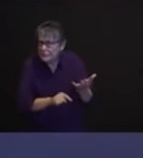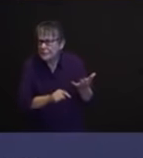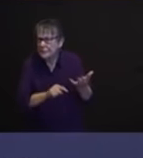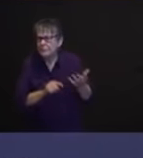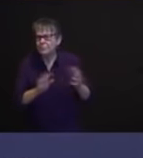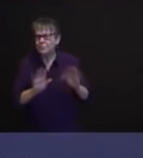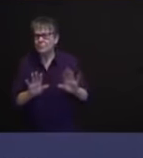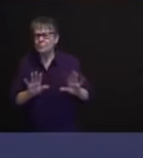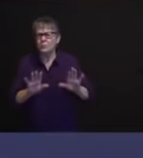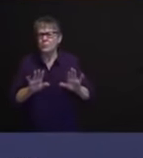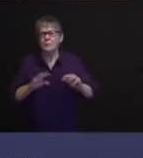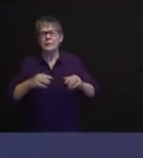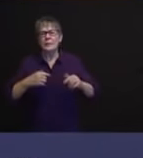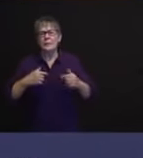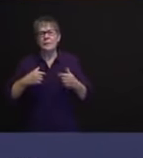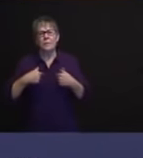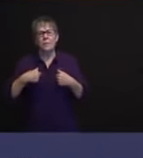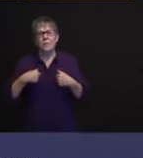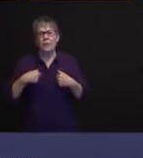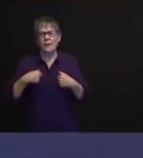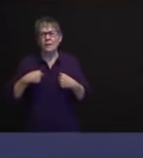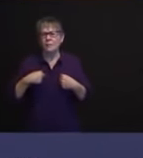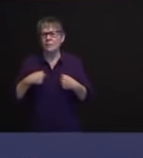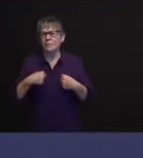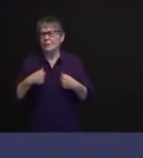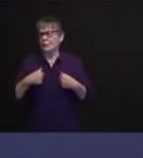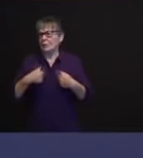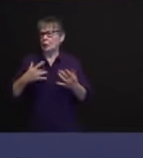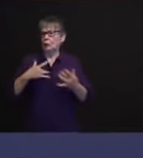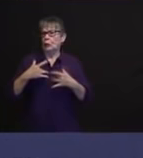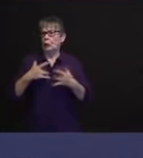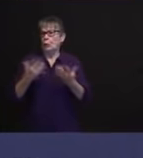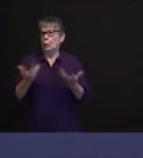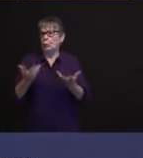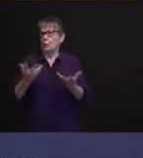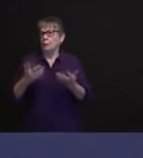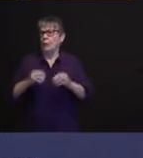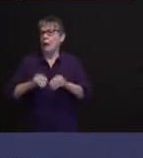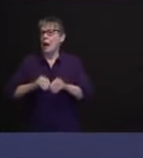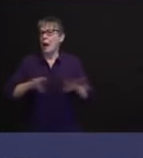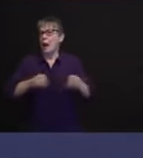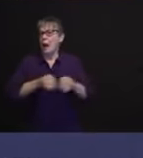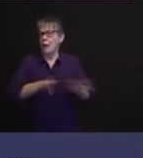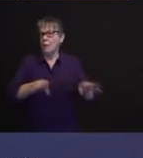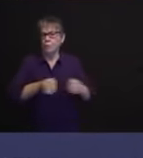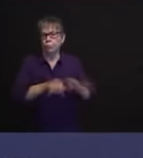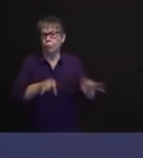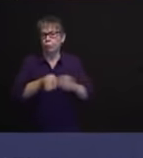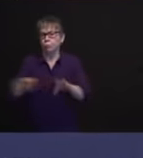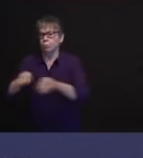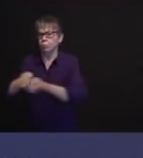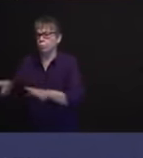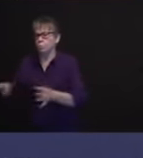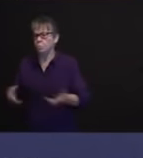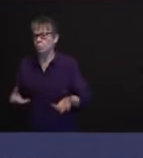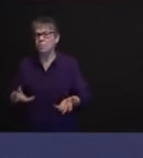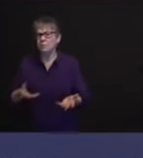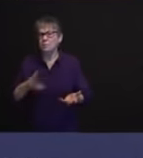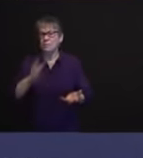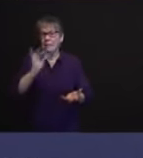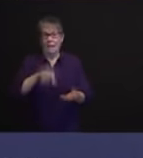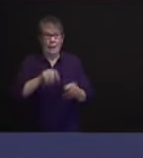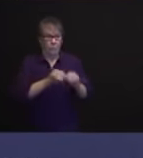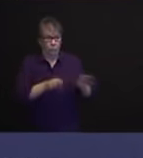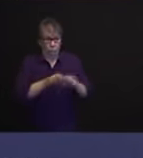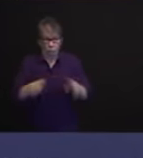are outbreaks with indoor hockey, as an example, or at restaurant X or Y, and for the most part,